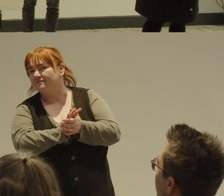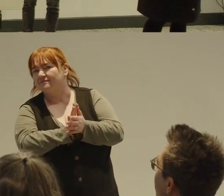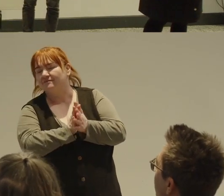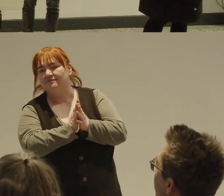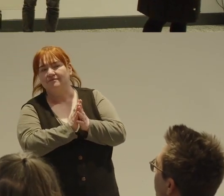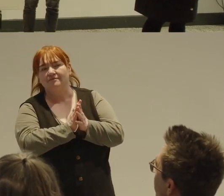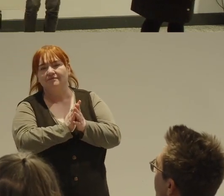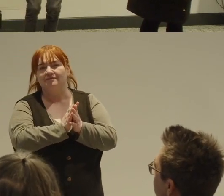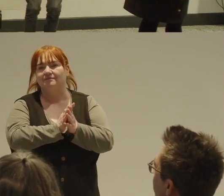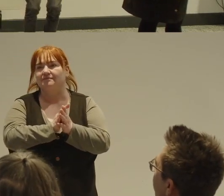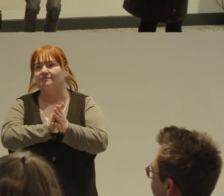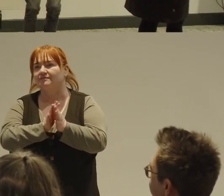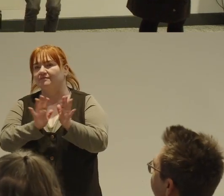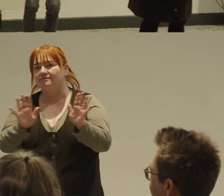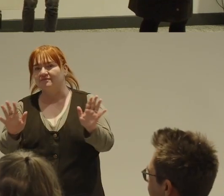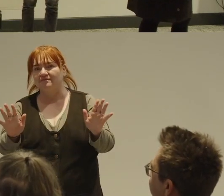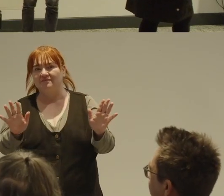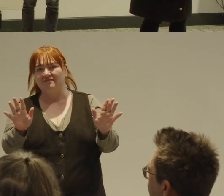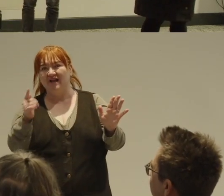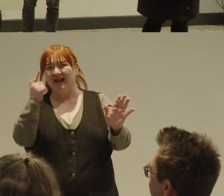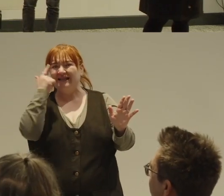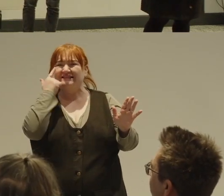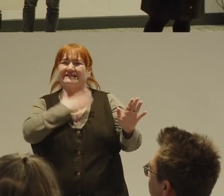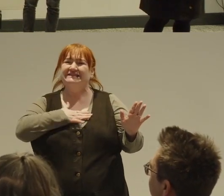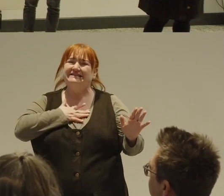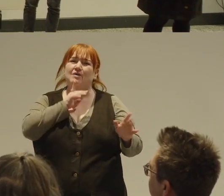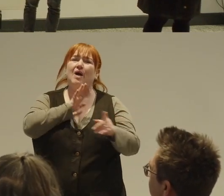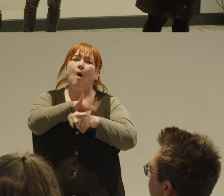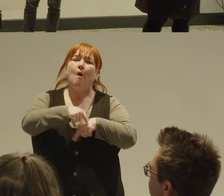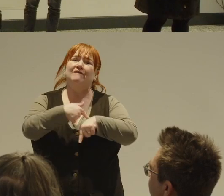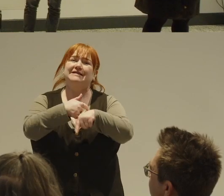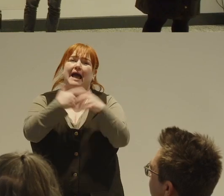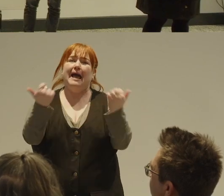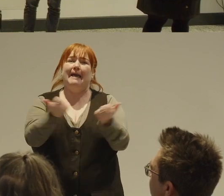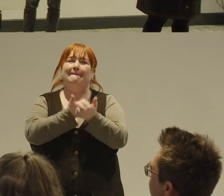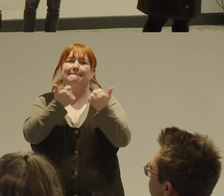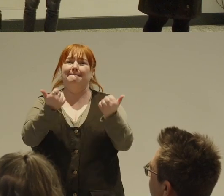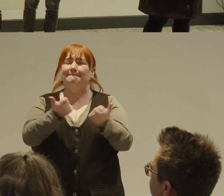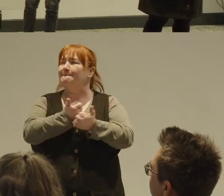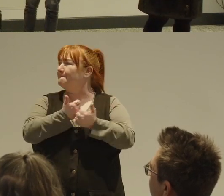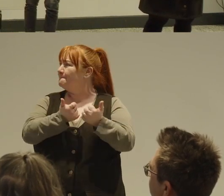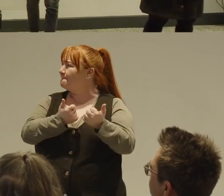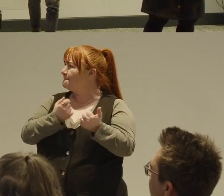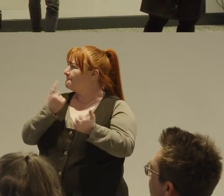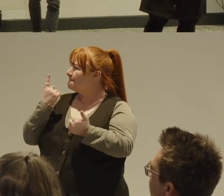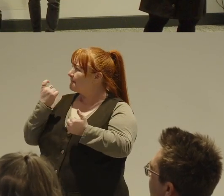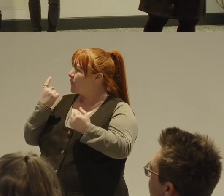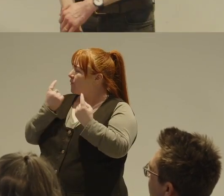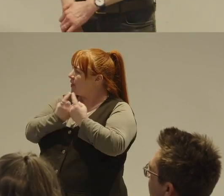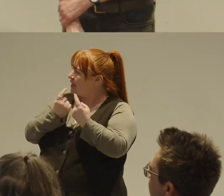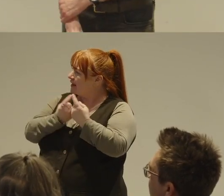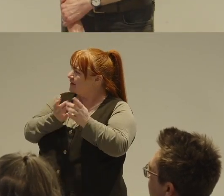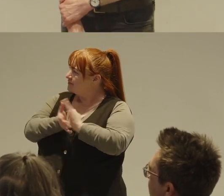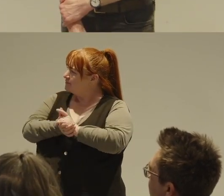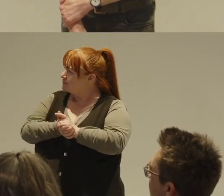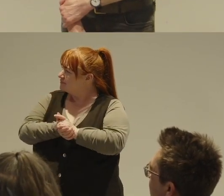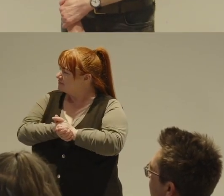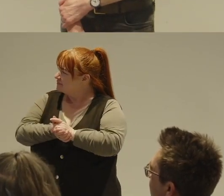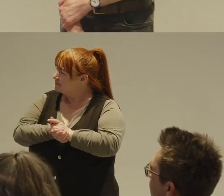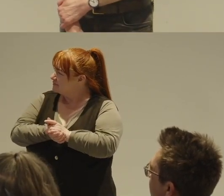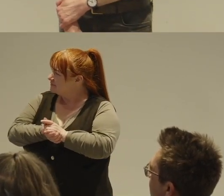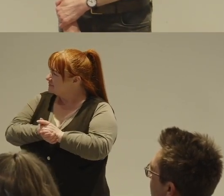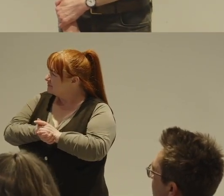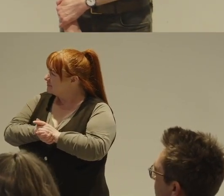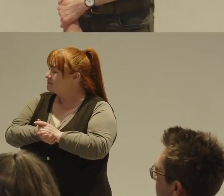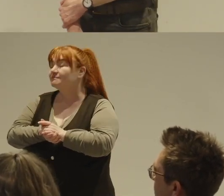Okay, that might be, we're over time, so I'll hand back to Charlene. Yeah. We do have one more thing, but yeah, keep going. Yeah, just to let